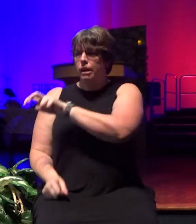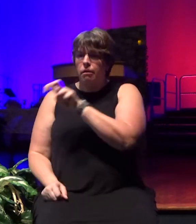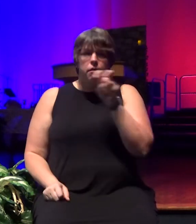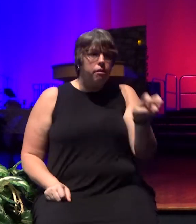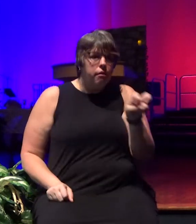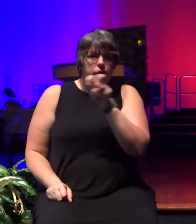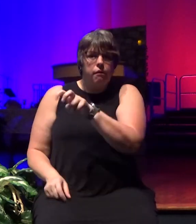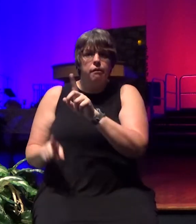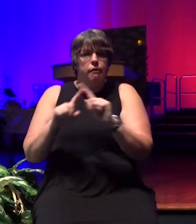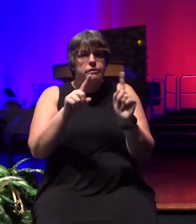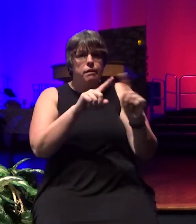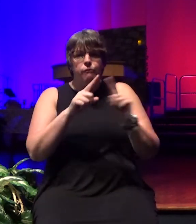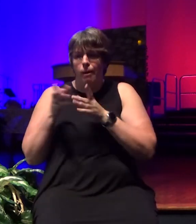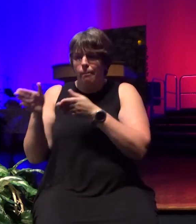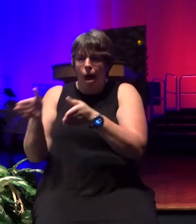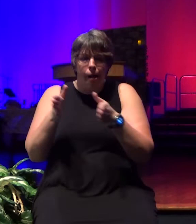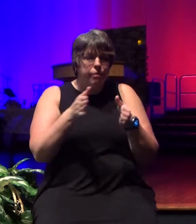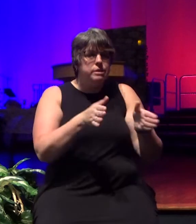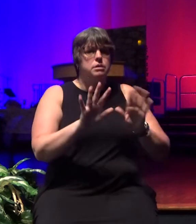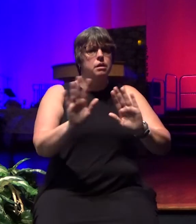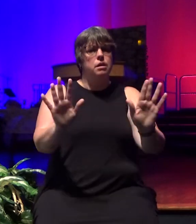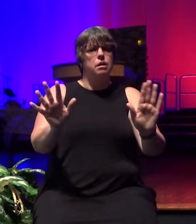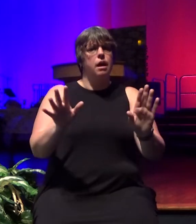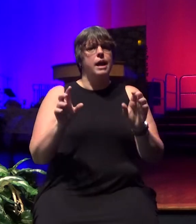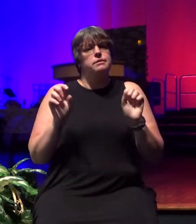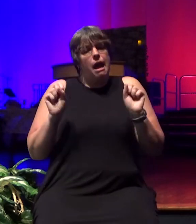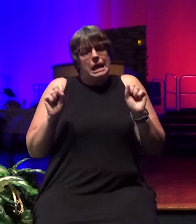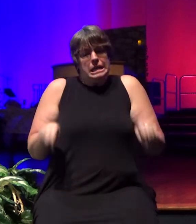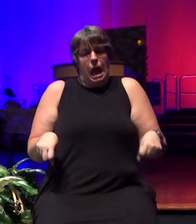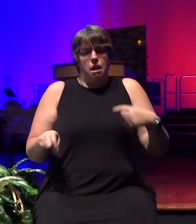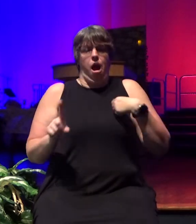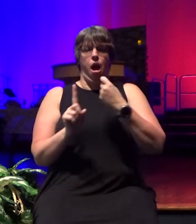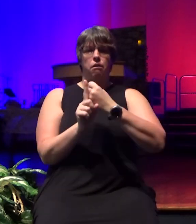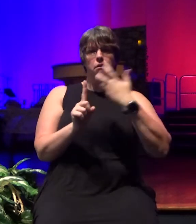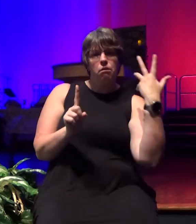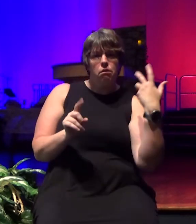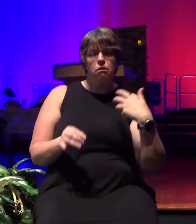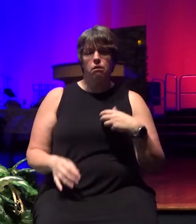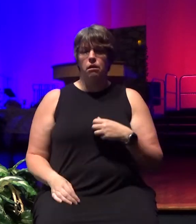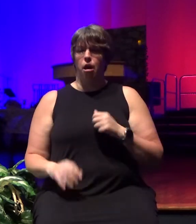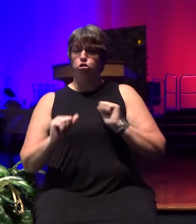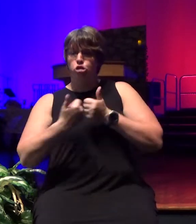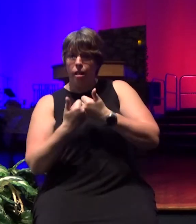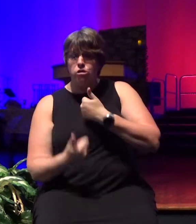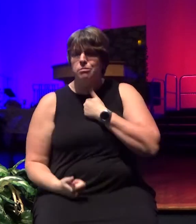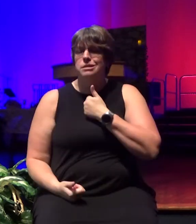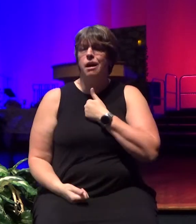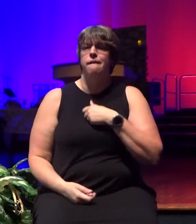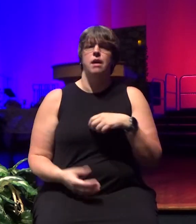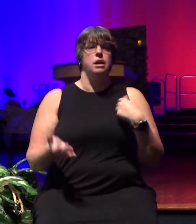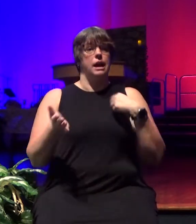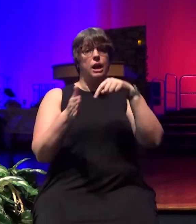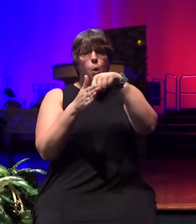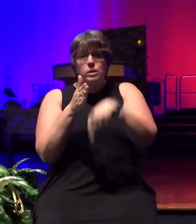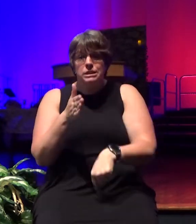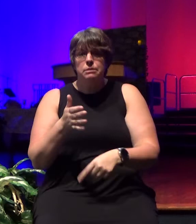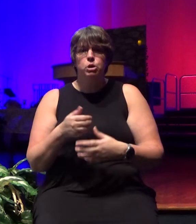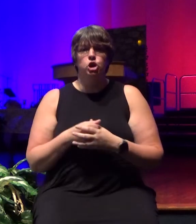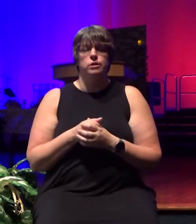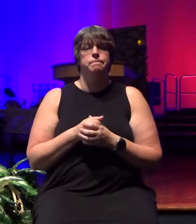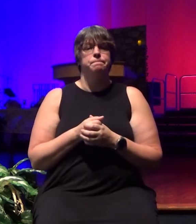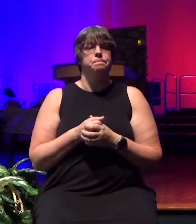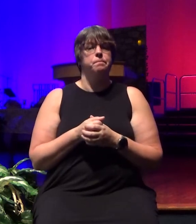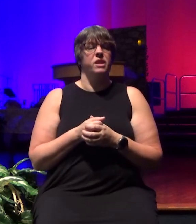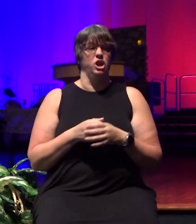has spoken to me? Challenging myself into a deeper experience of the divine. So that brings us current. And what I want to